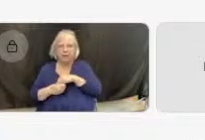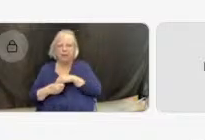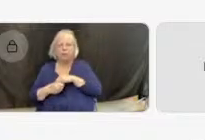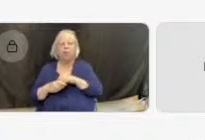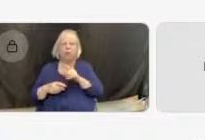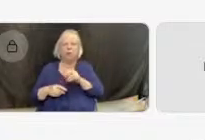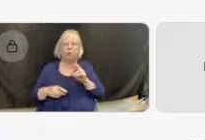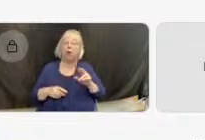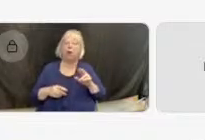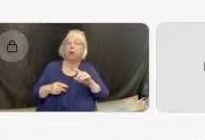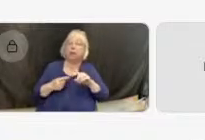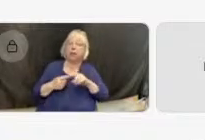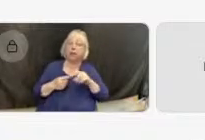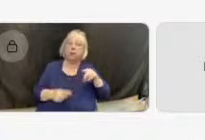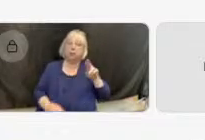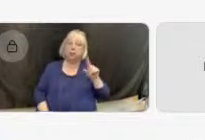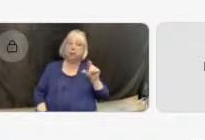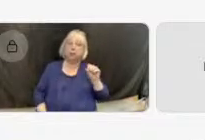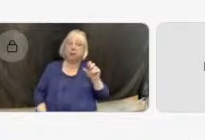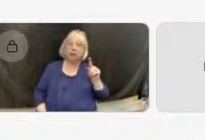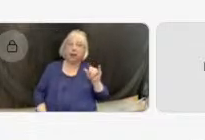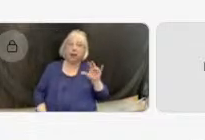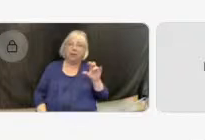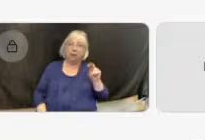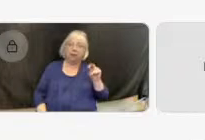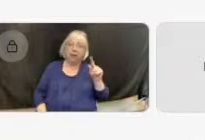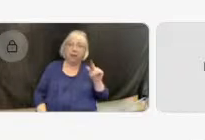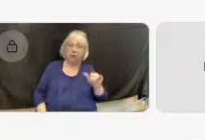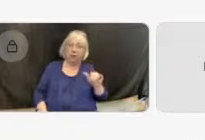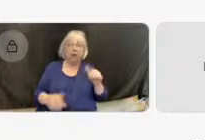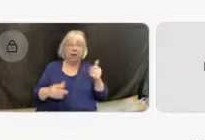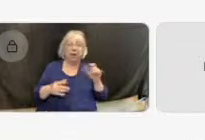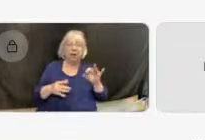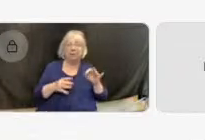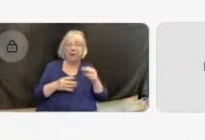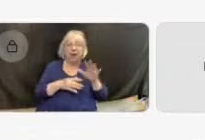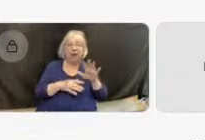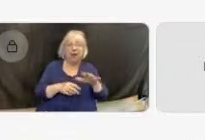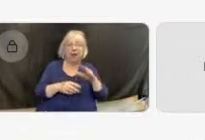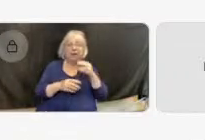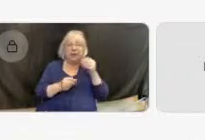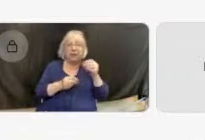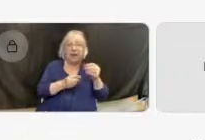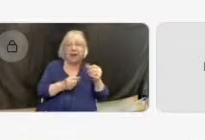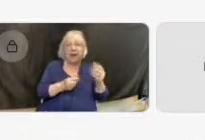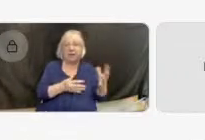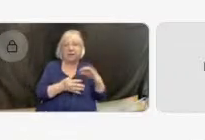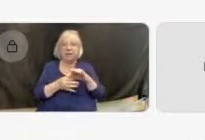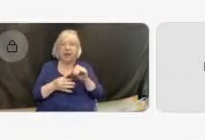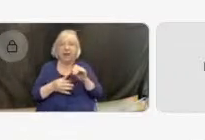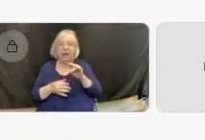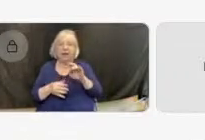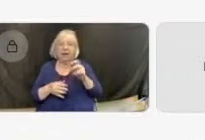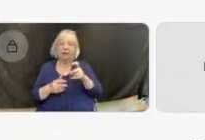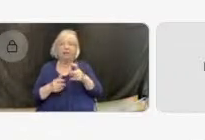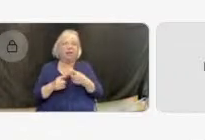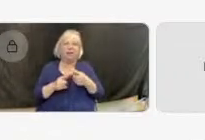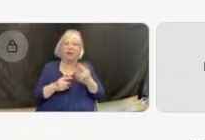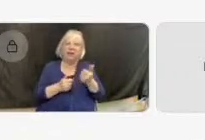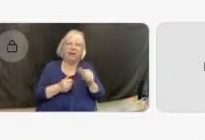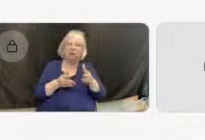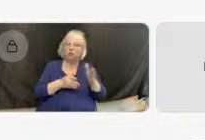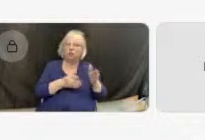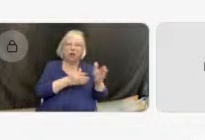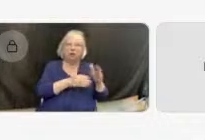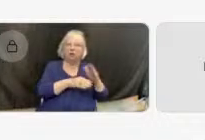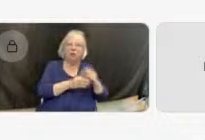County, when anybody annexes land, the road, all adjacent roads are also annexed that's the normal process in